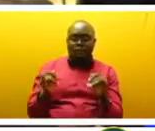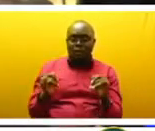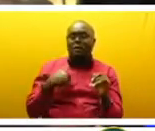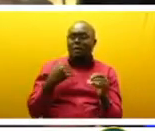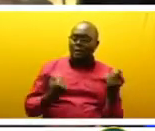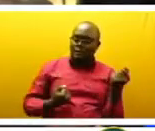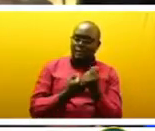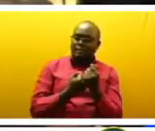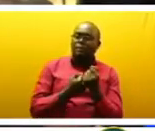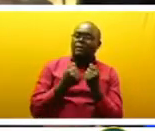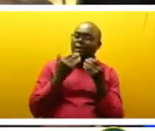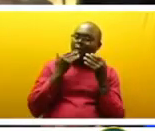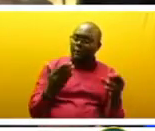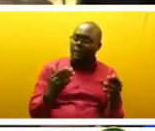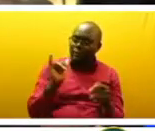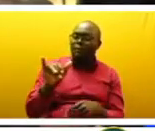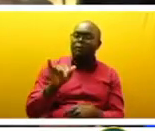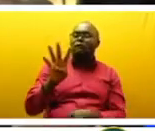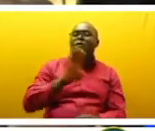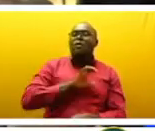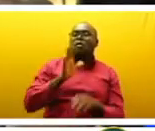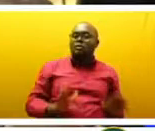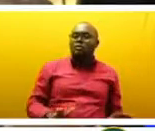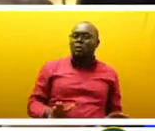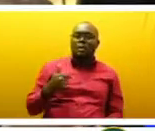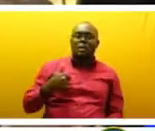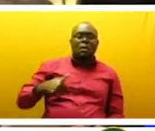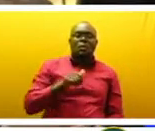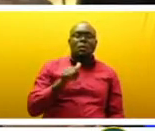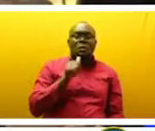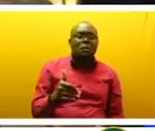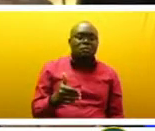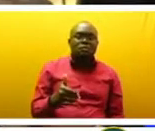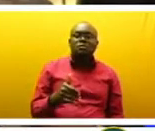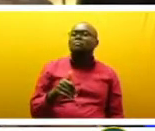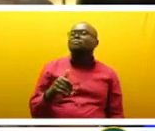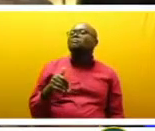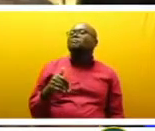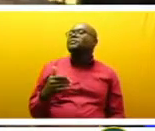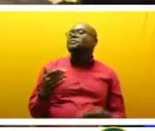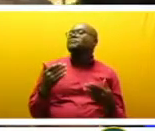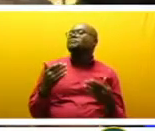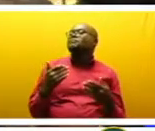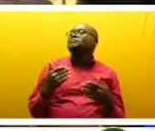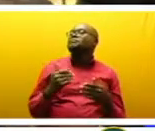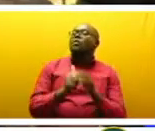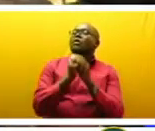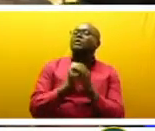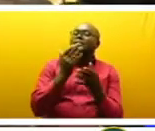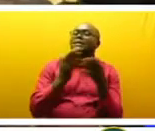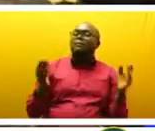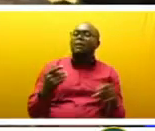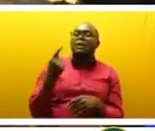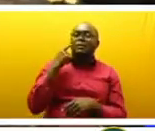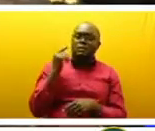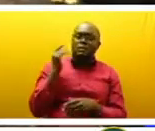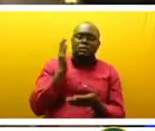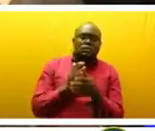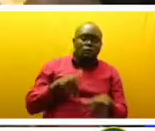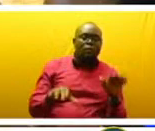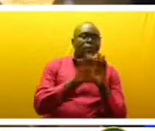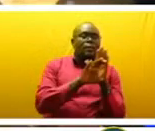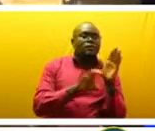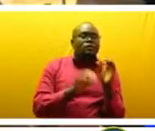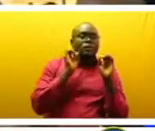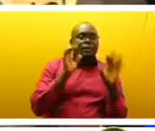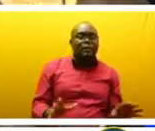them. And I think that what we should be applauding, we should not be praising things that are seen as unconstitutional.